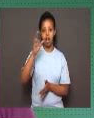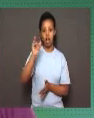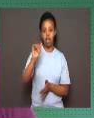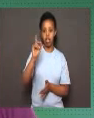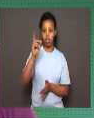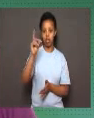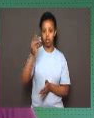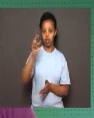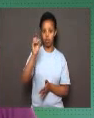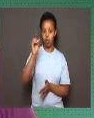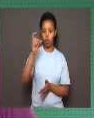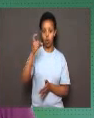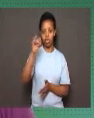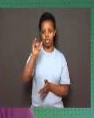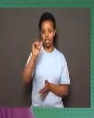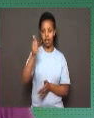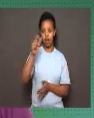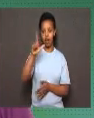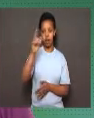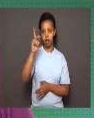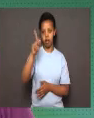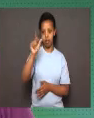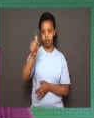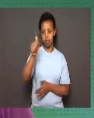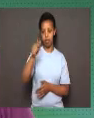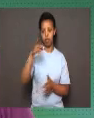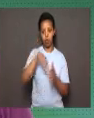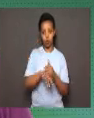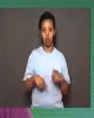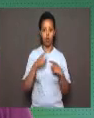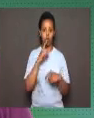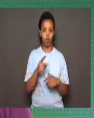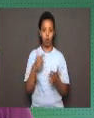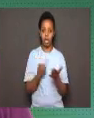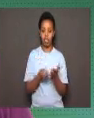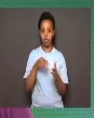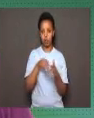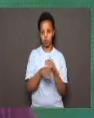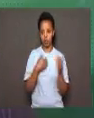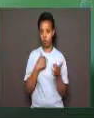ketones, including those that occur in certain ketoses.